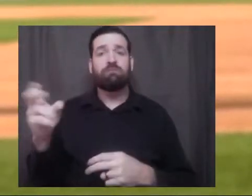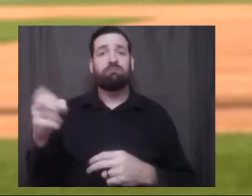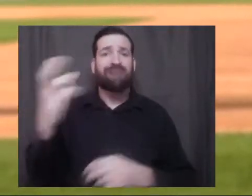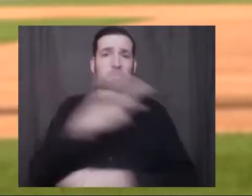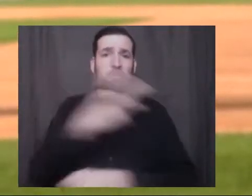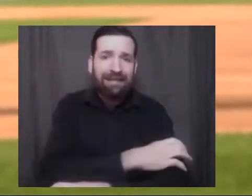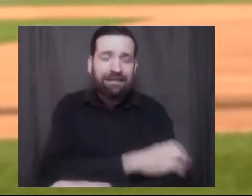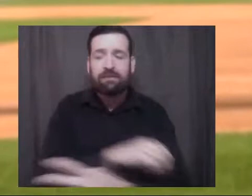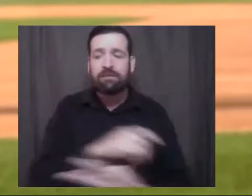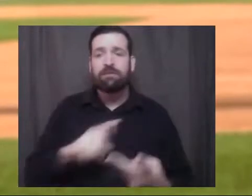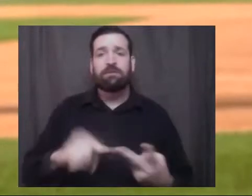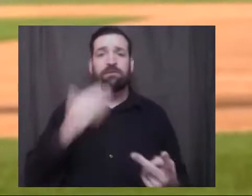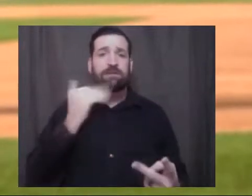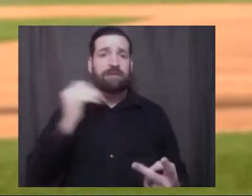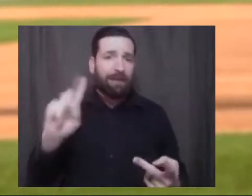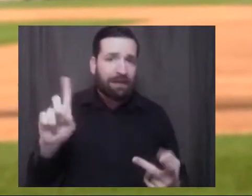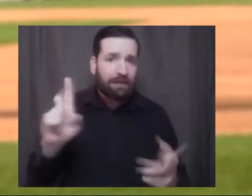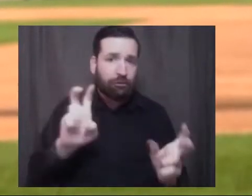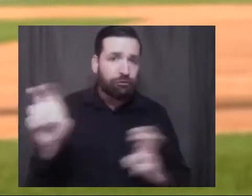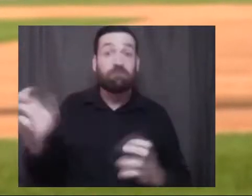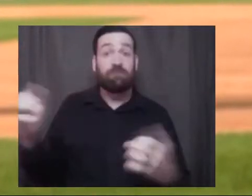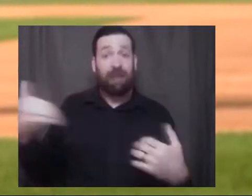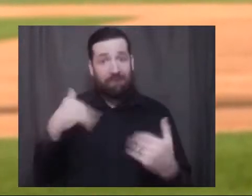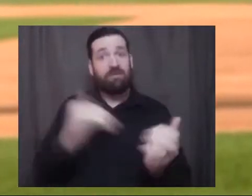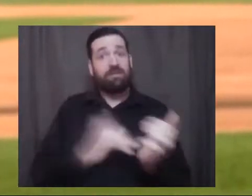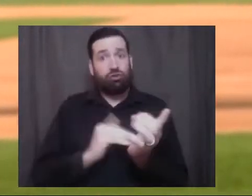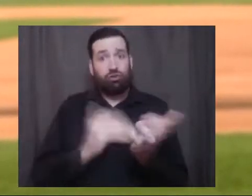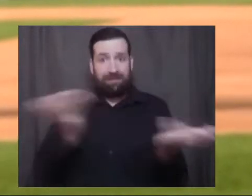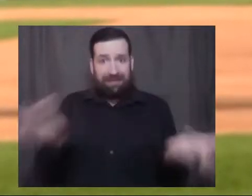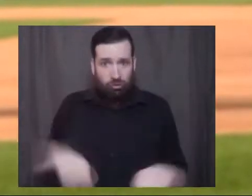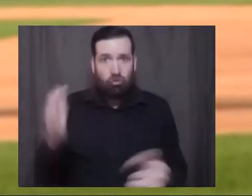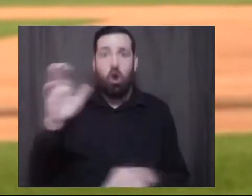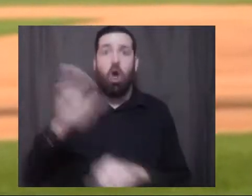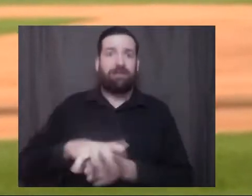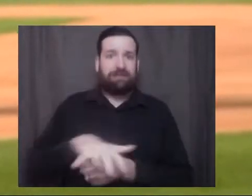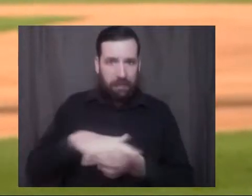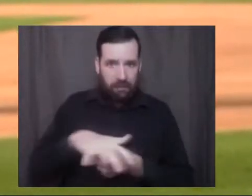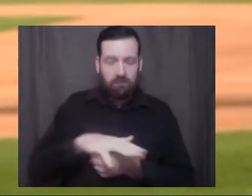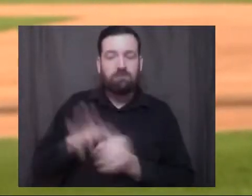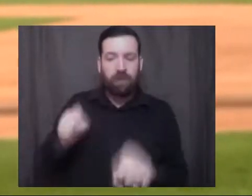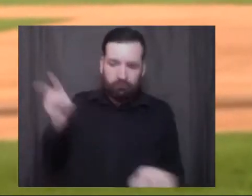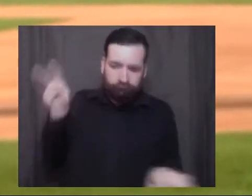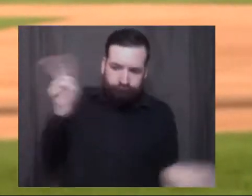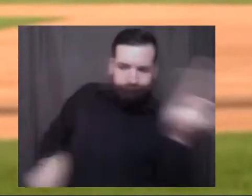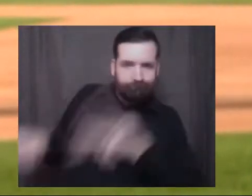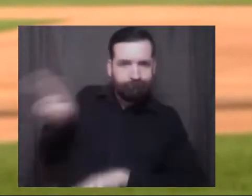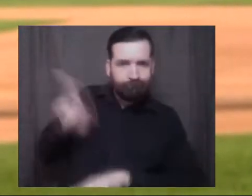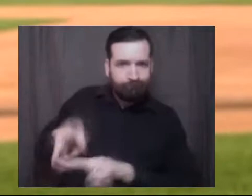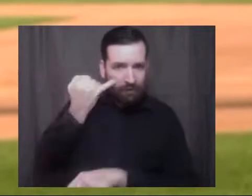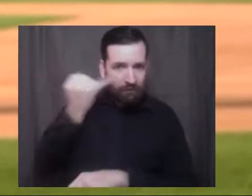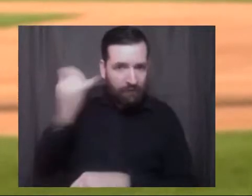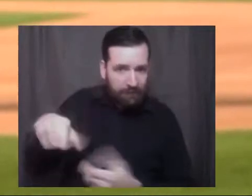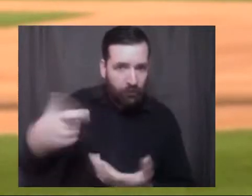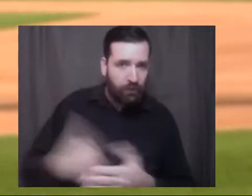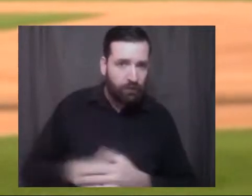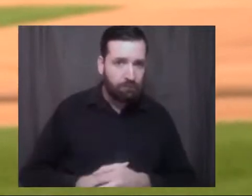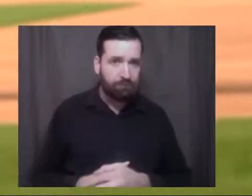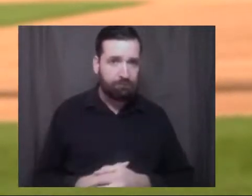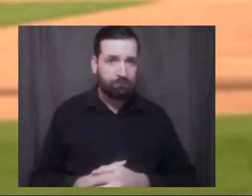that. We have a physician on site for anybody that needs to be evaluated by a physician that can do